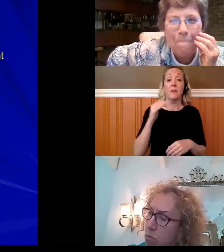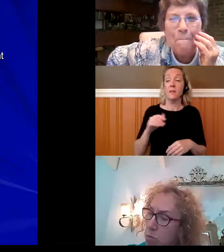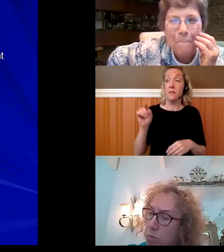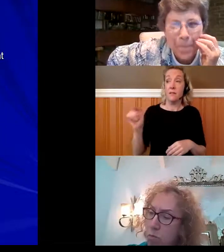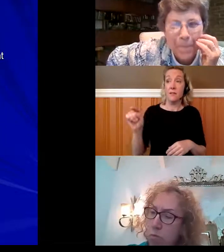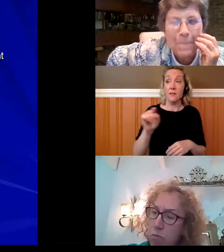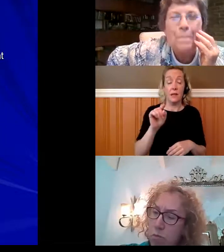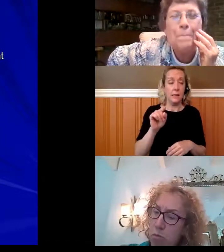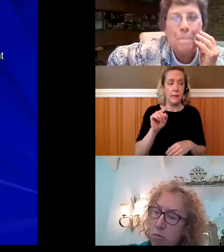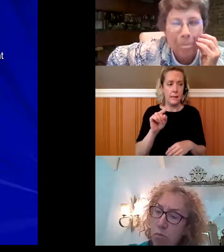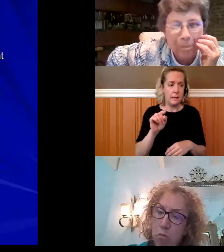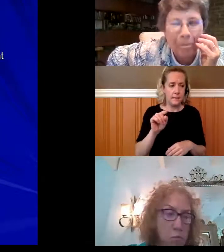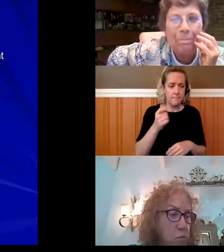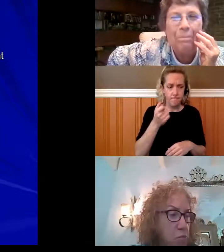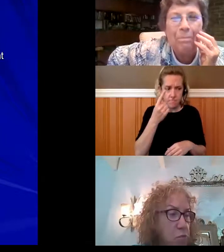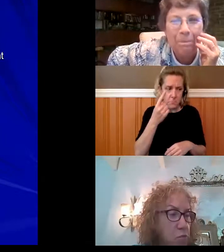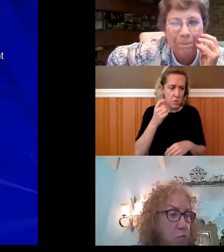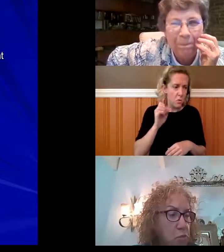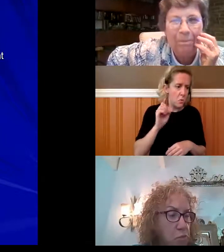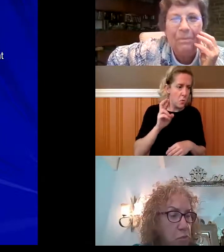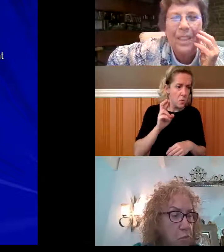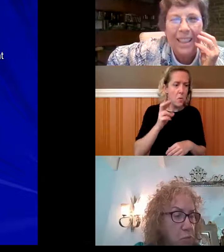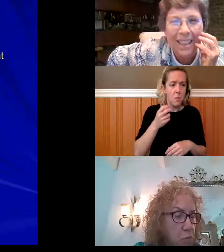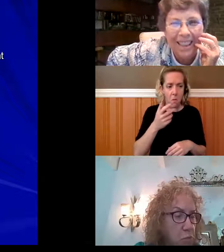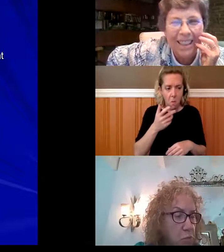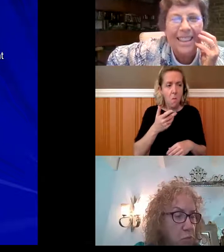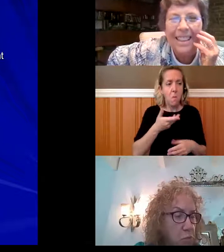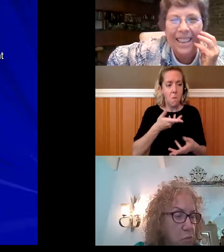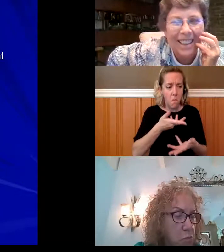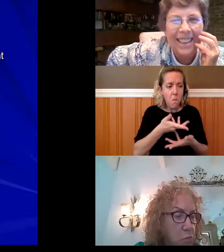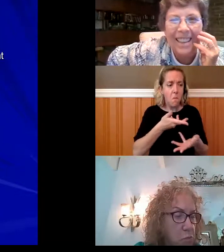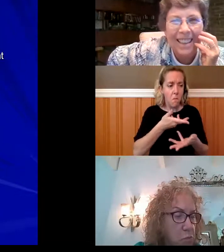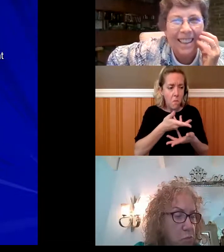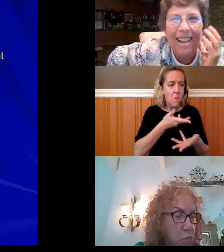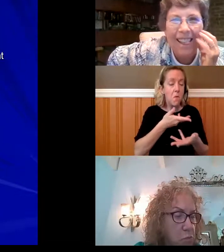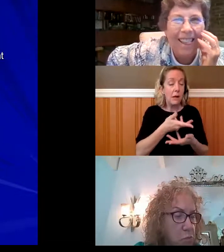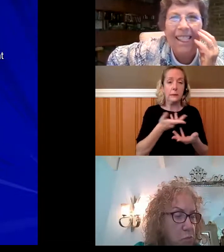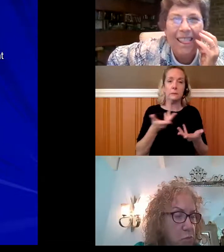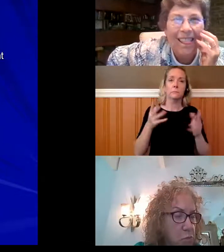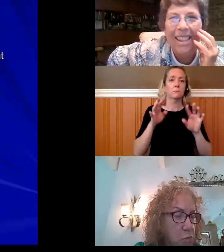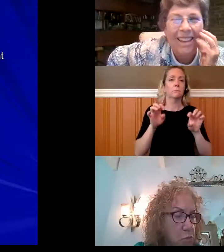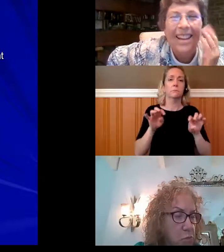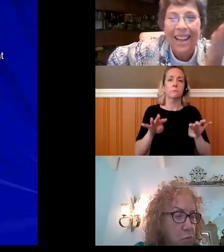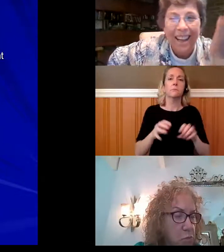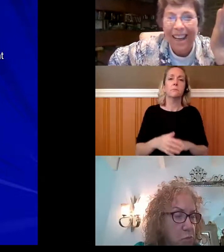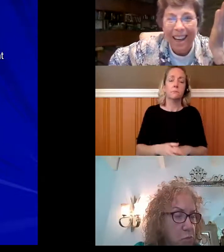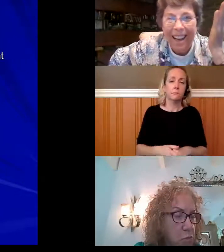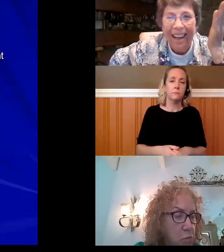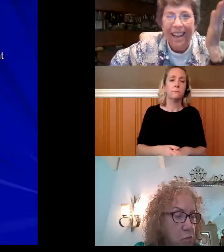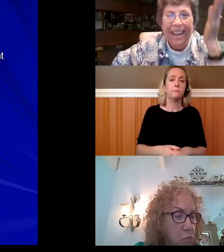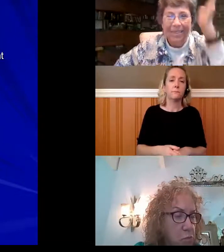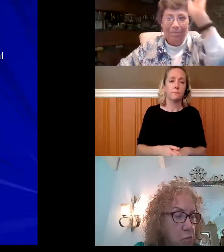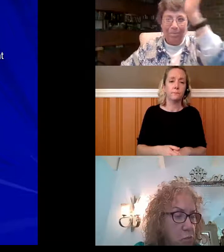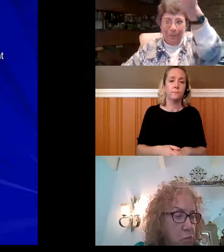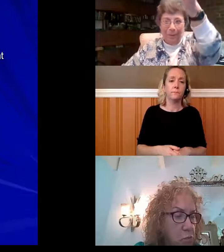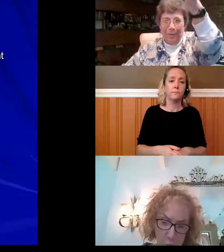to understand and or have the patience to take the time to understand what and where this person is